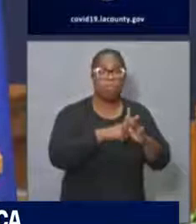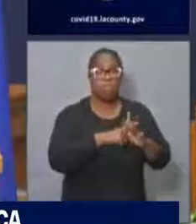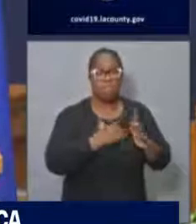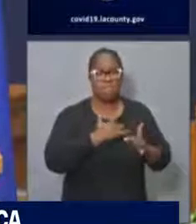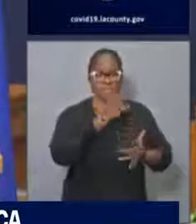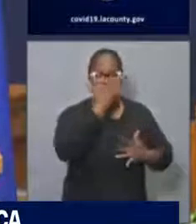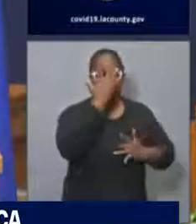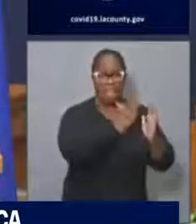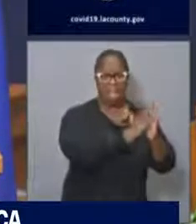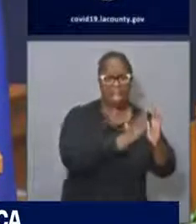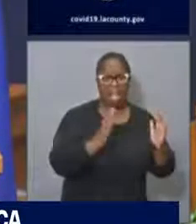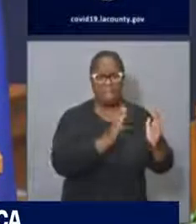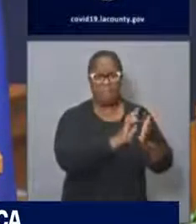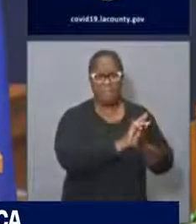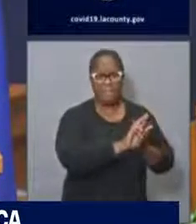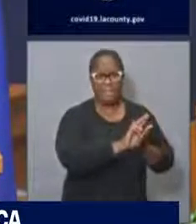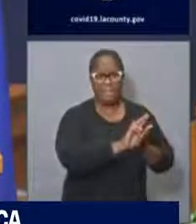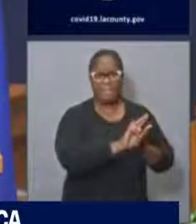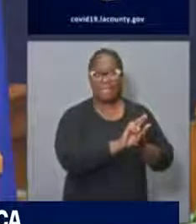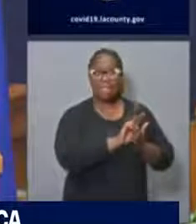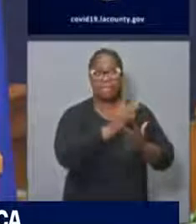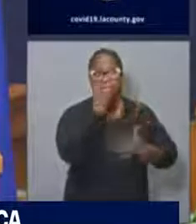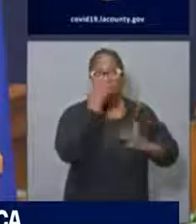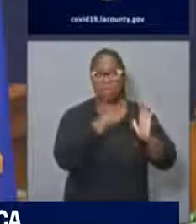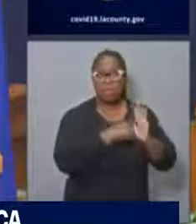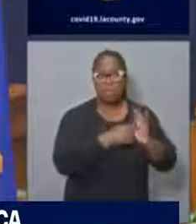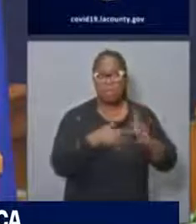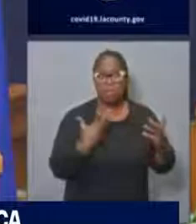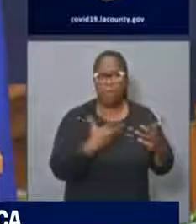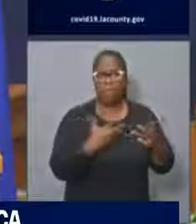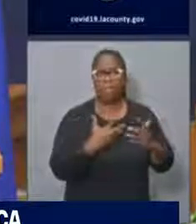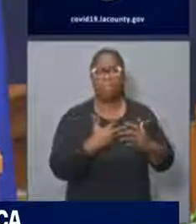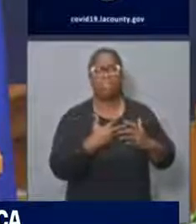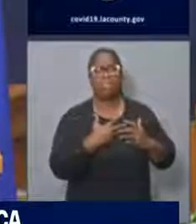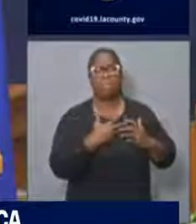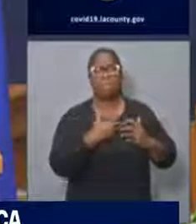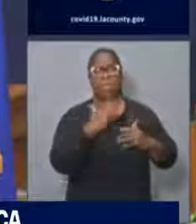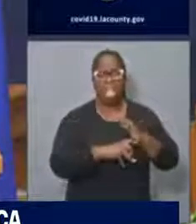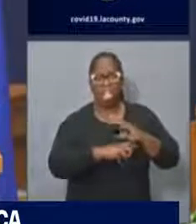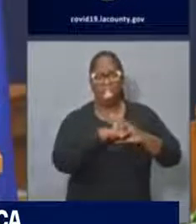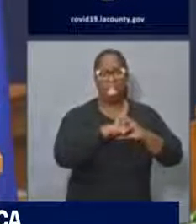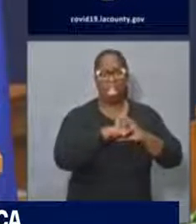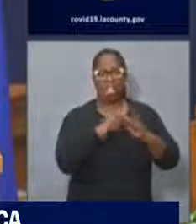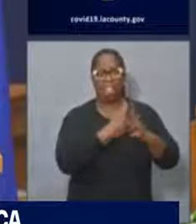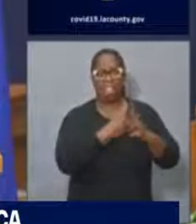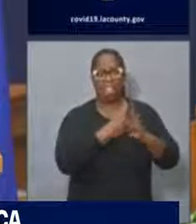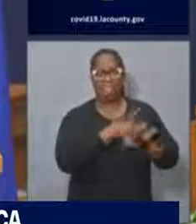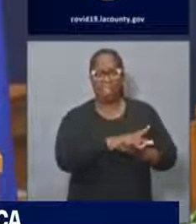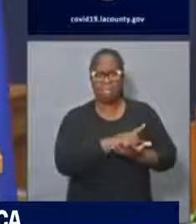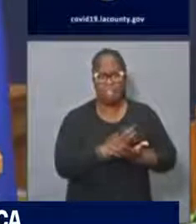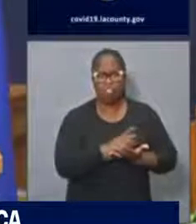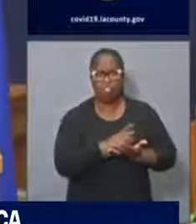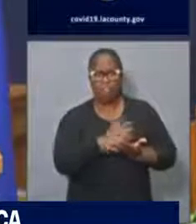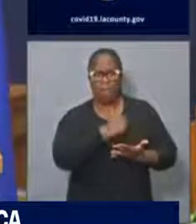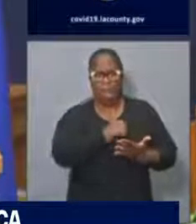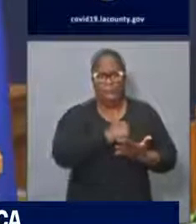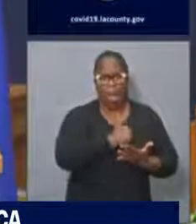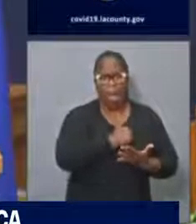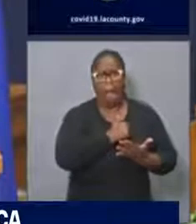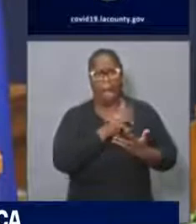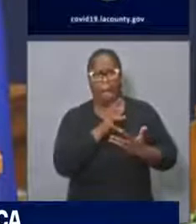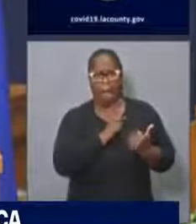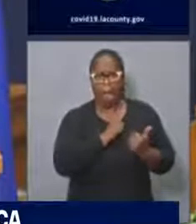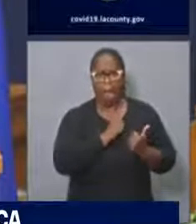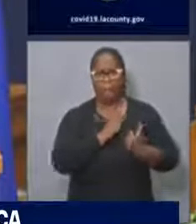weeks. Her symptoms included severe levels of blood clots, seizures, heart palpitation, shortness of breath, and a